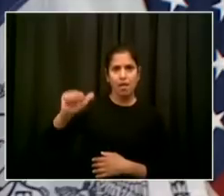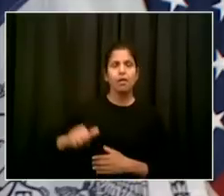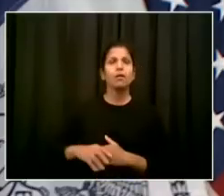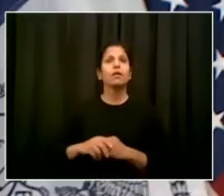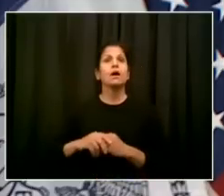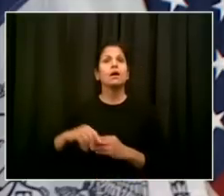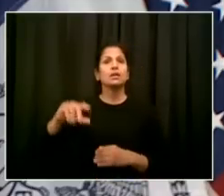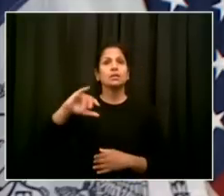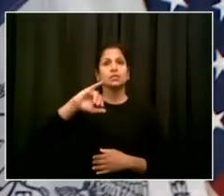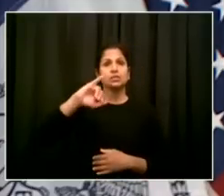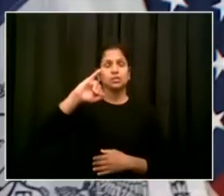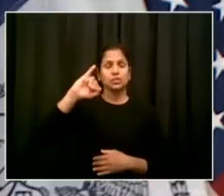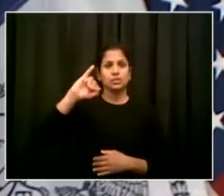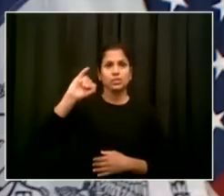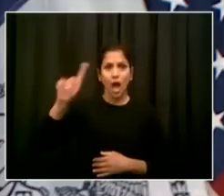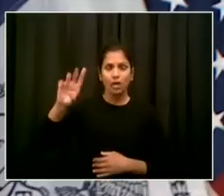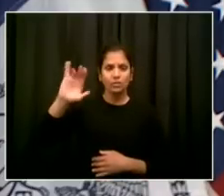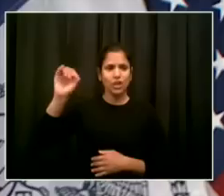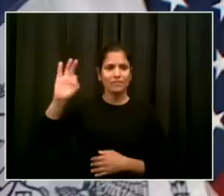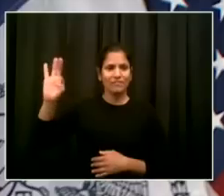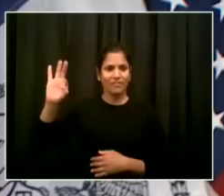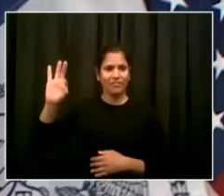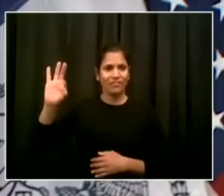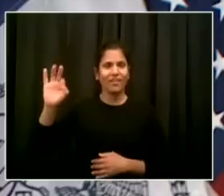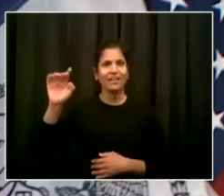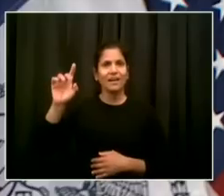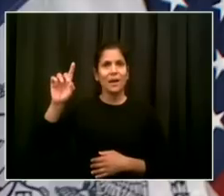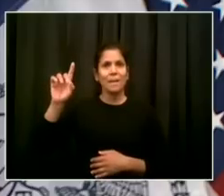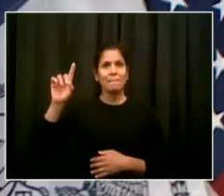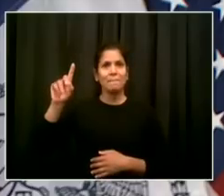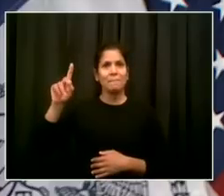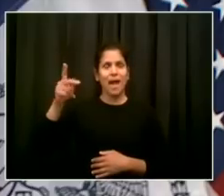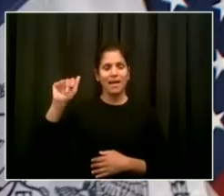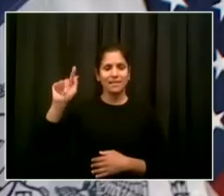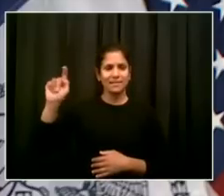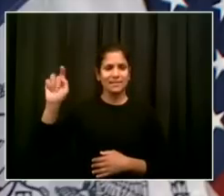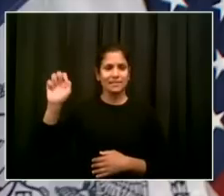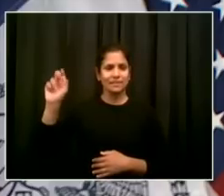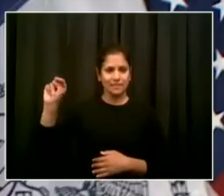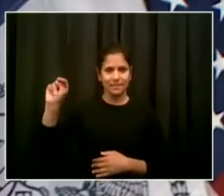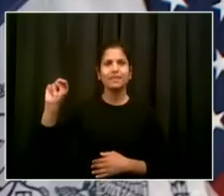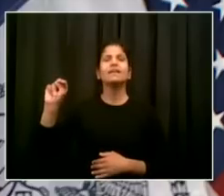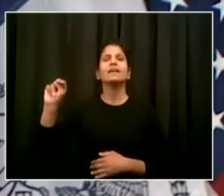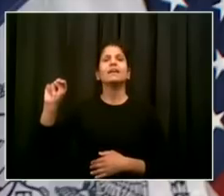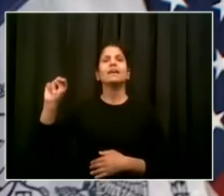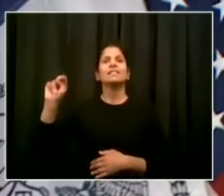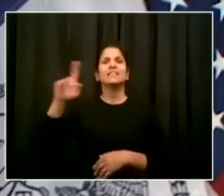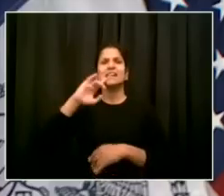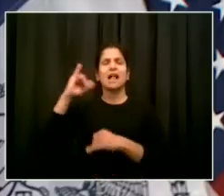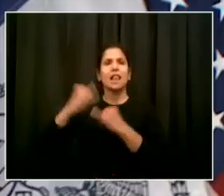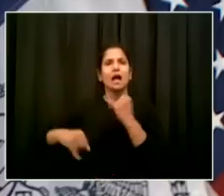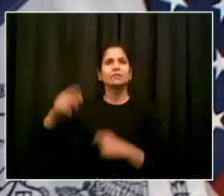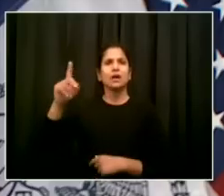Wood, Senior Counsel and Advisor, Democracy NYC. With that, we'll go to Gloria from New York One.